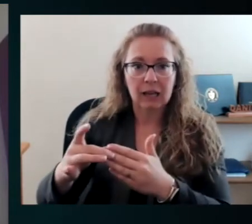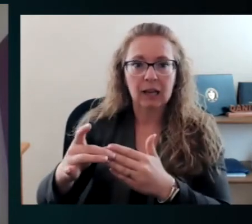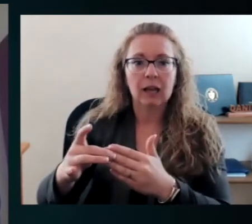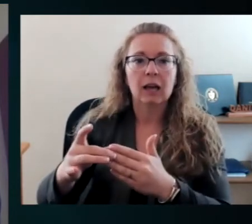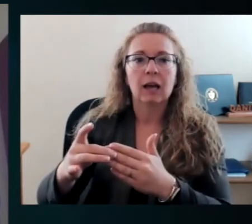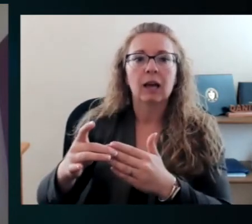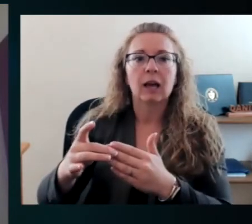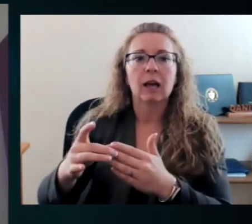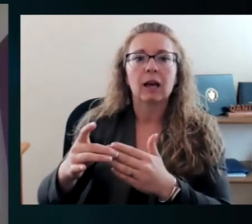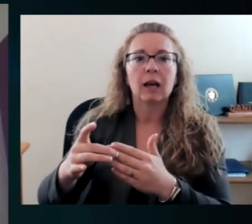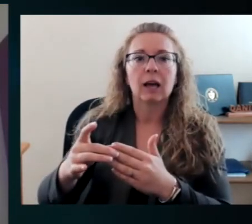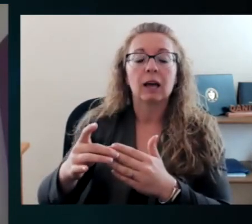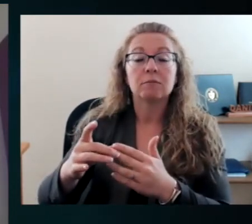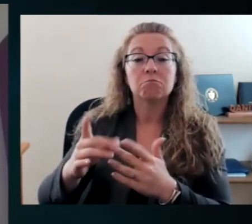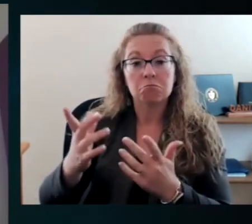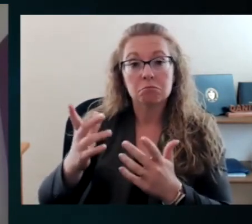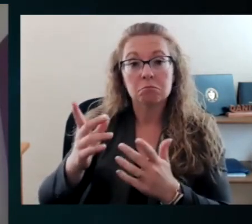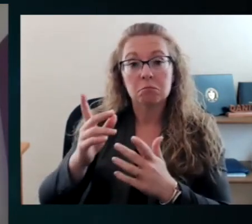the right call.